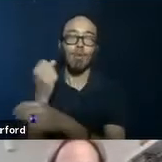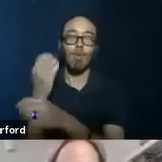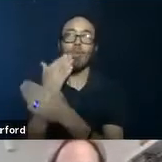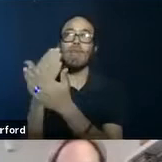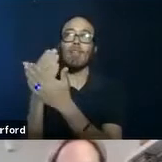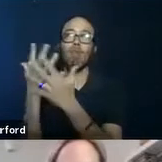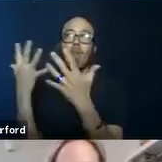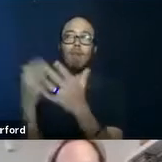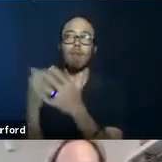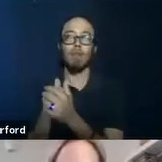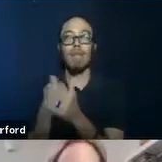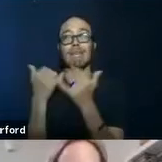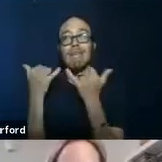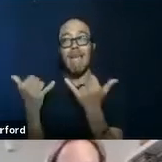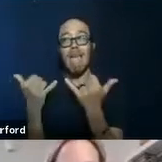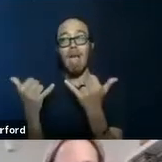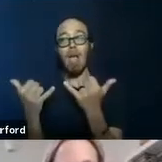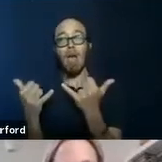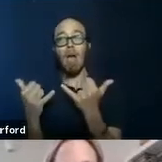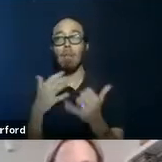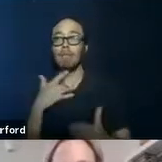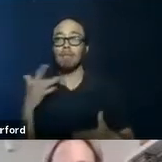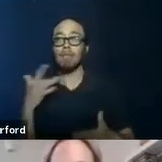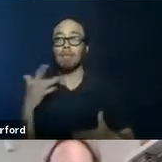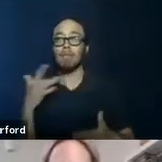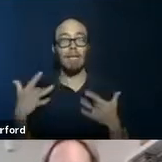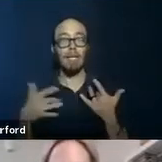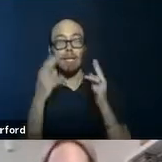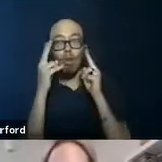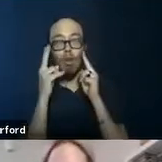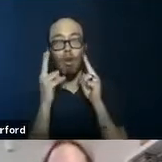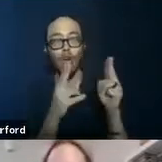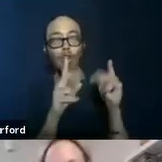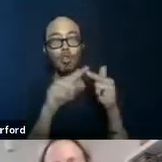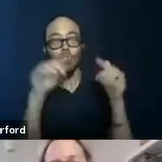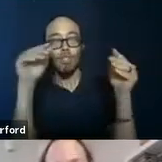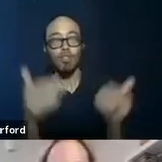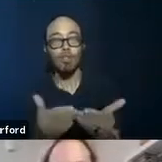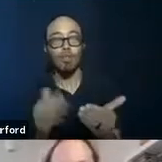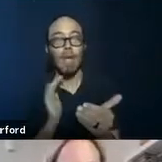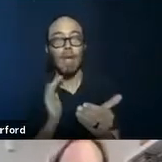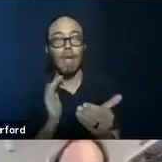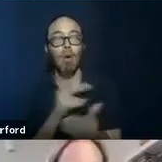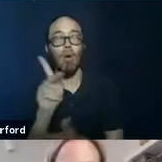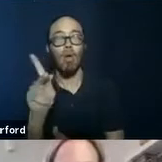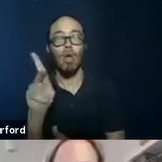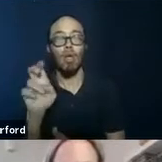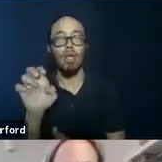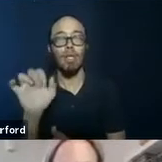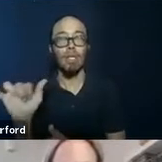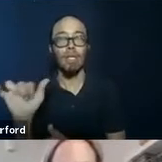now I am very, very happy and honored to introduce our keynote speaker for today,